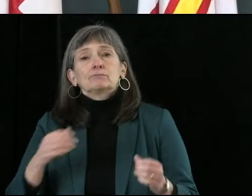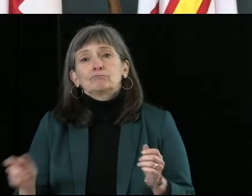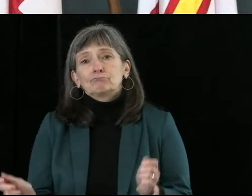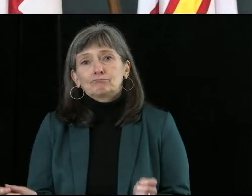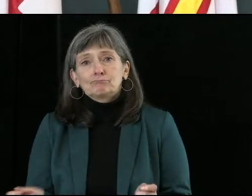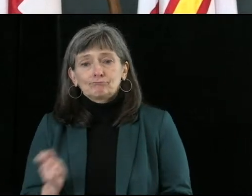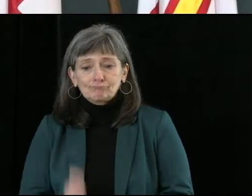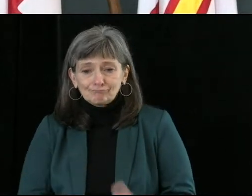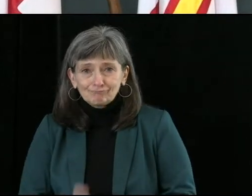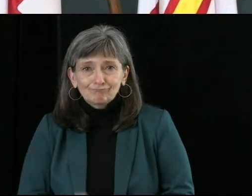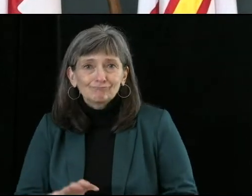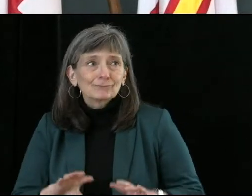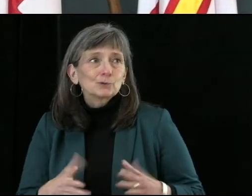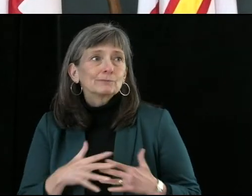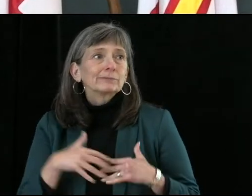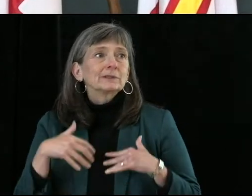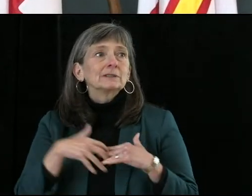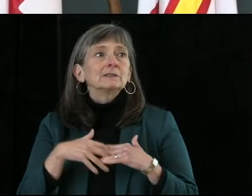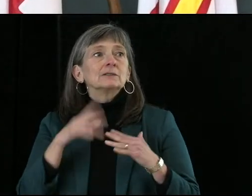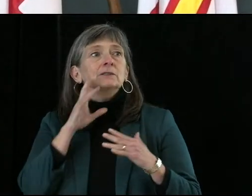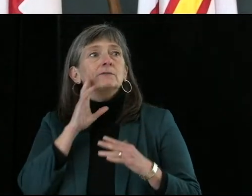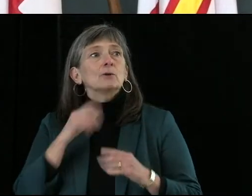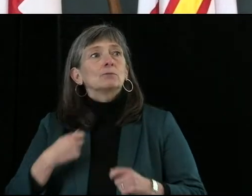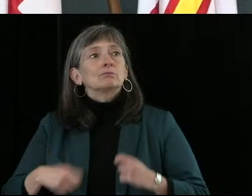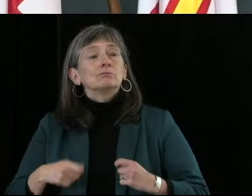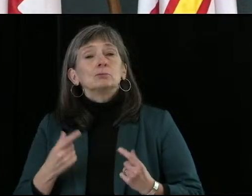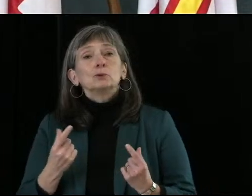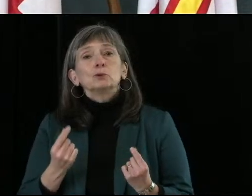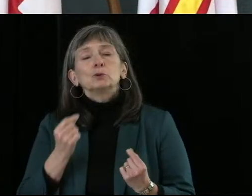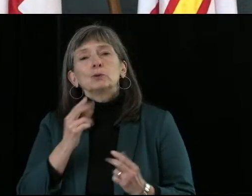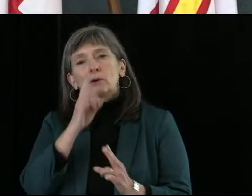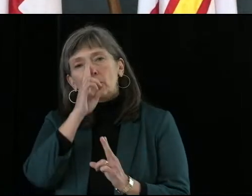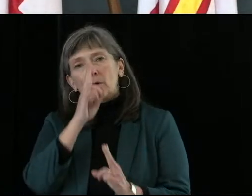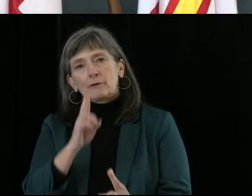to perform the honor song.